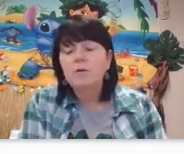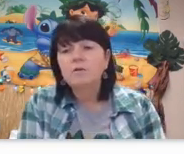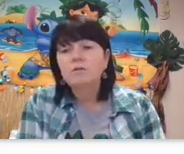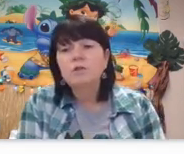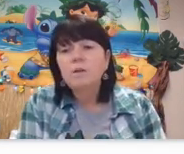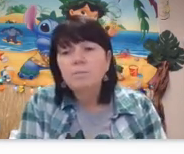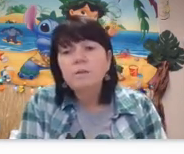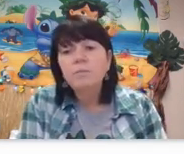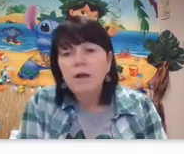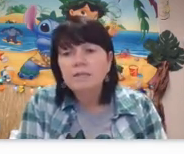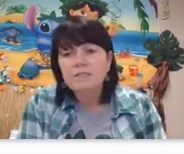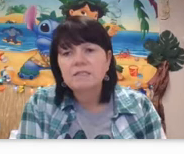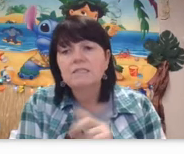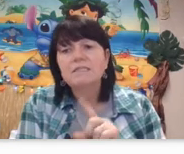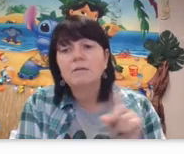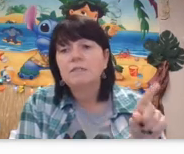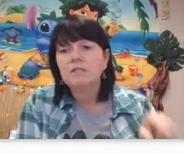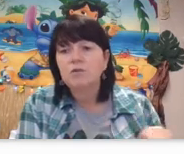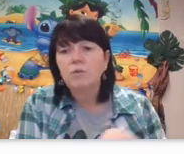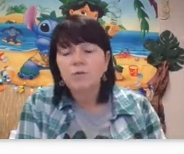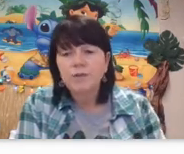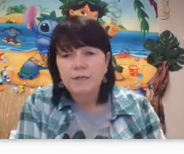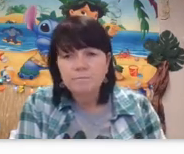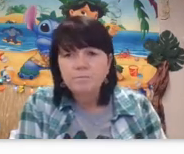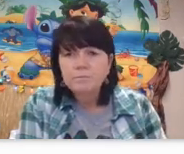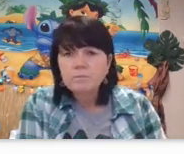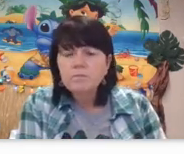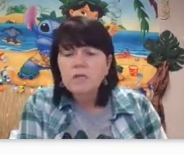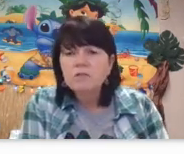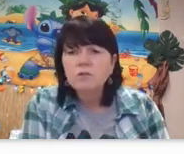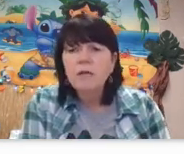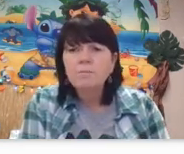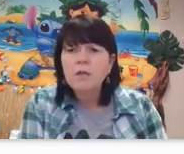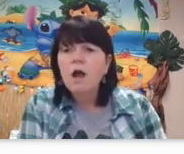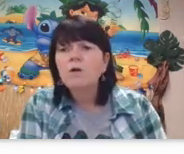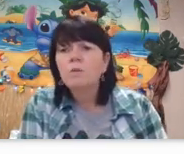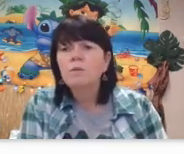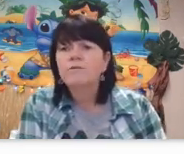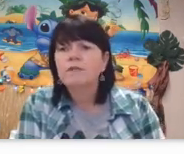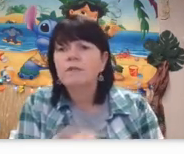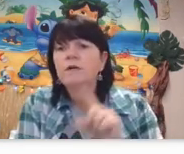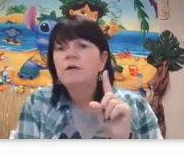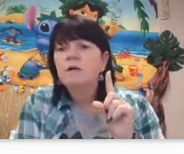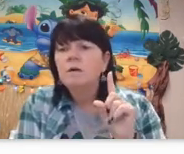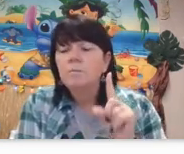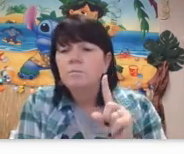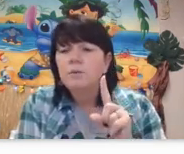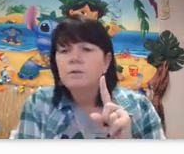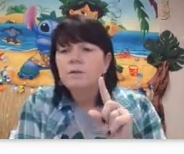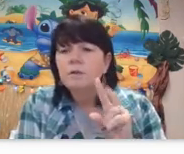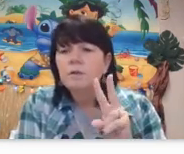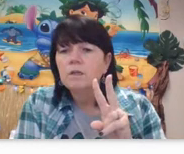the ending part. So we've been practicing segmenting the whole thing. So like block, we would have done